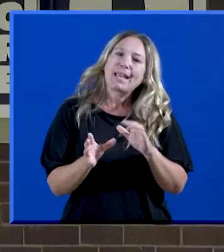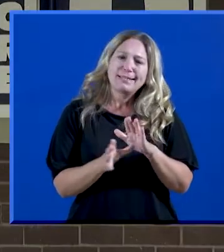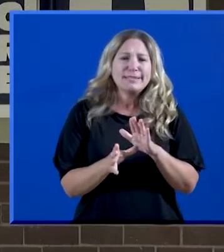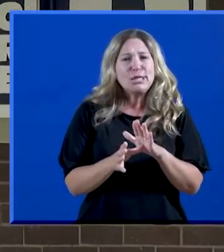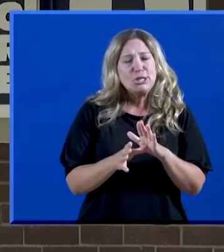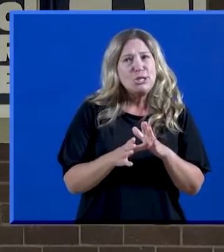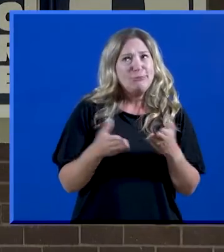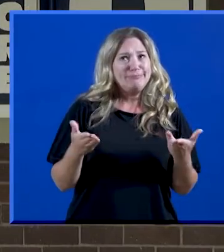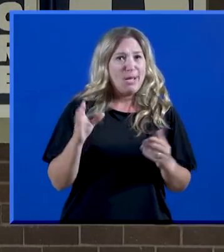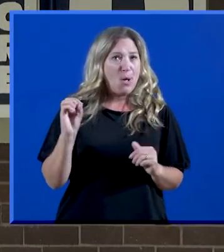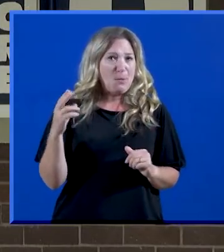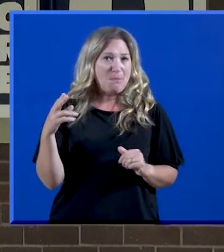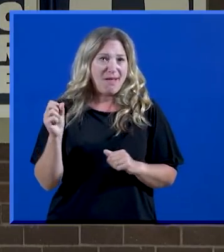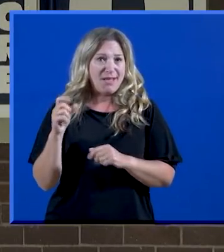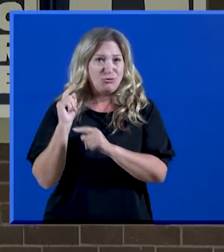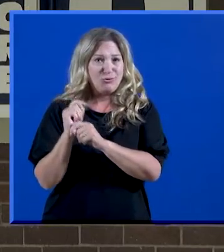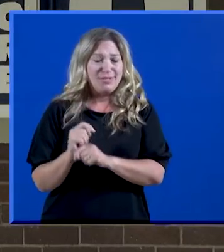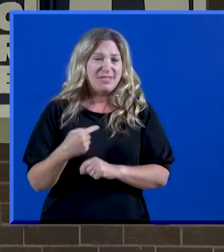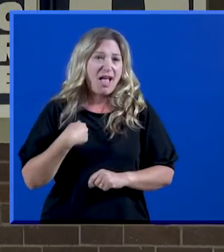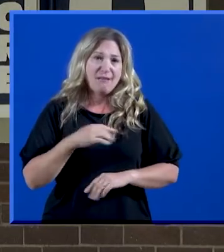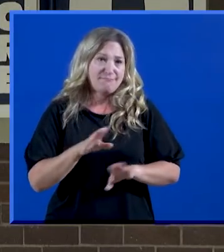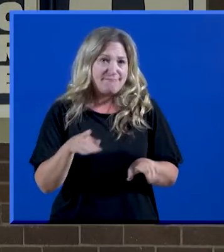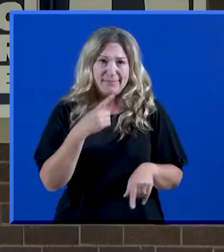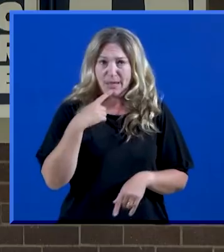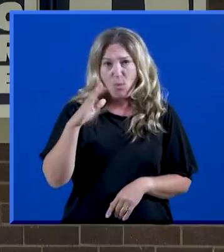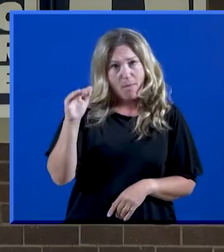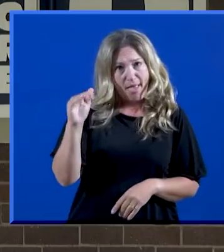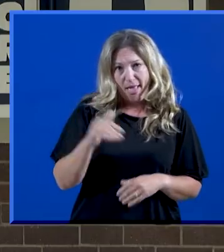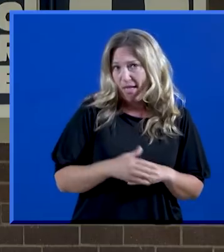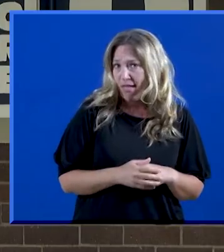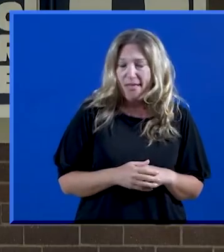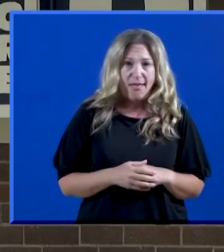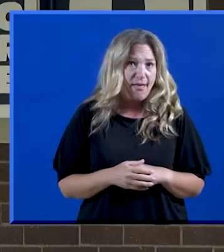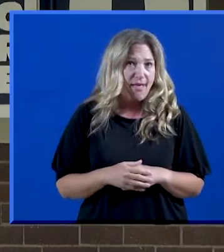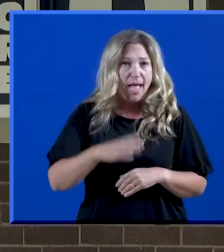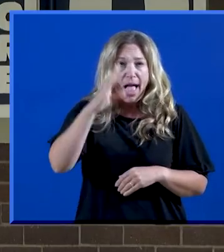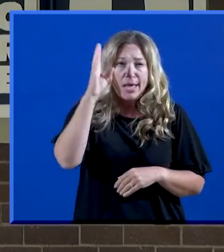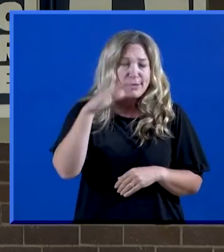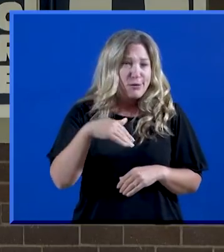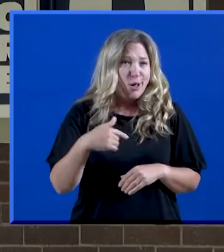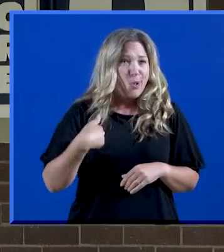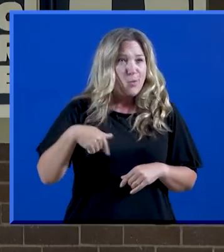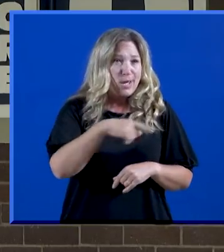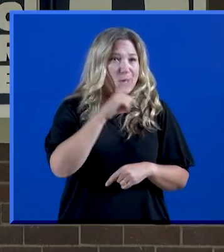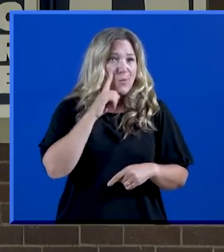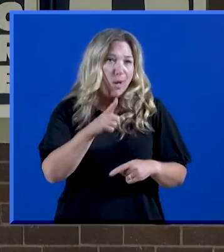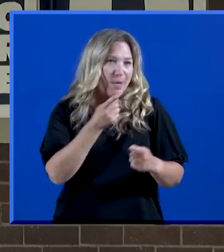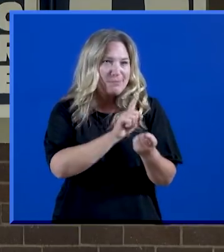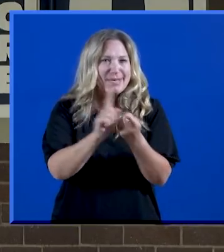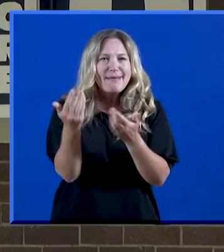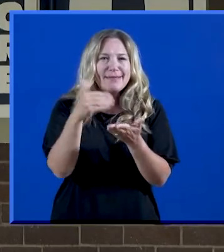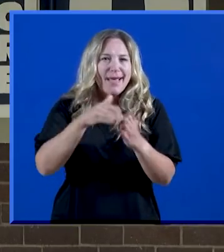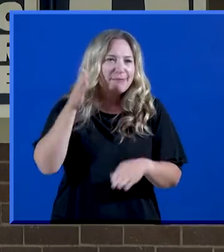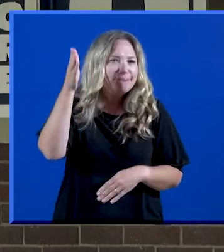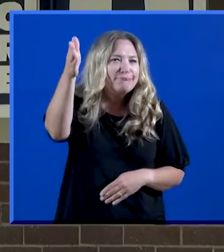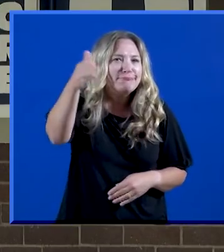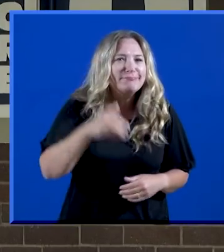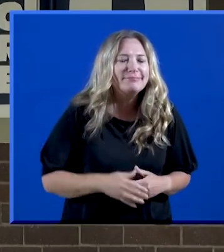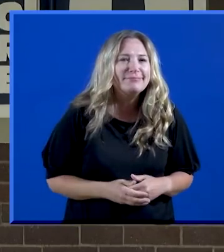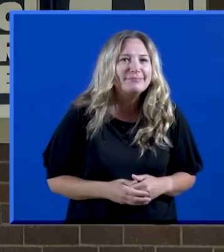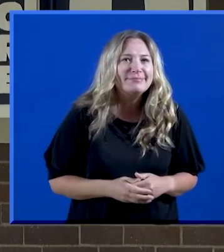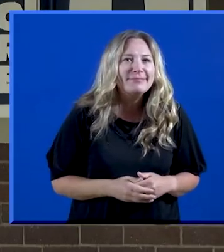Seniors, as has become an Oakmont tradition, I will not be saying goodbye to you today, as I know our paths will cross